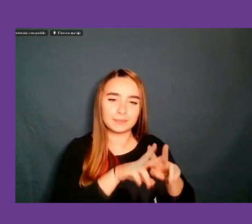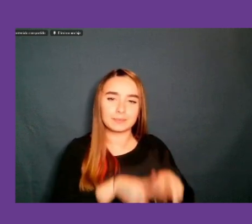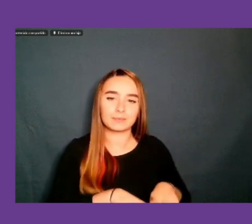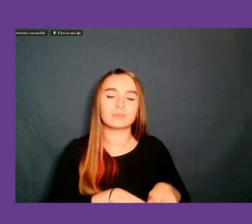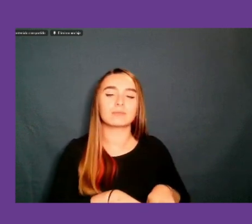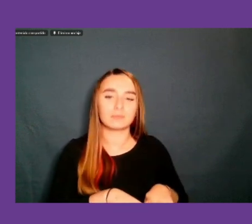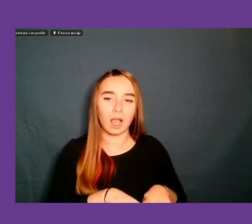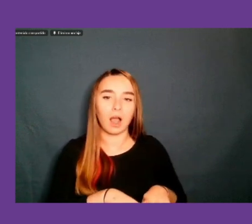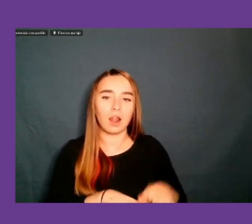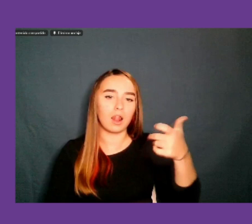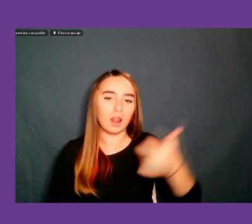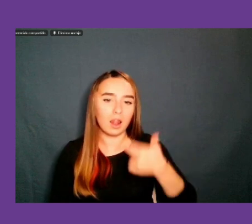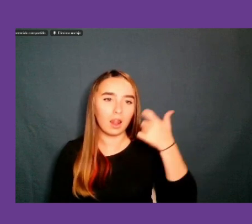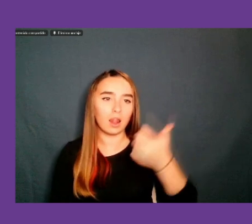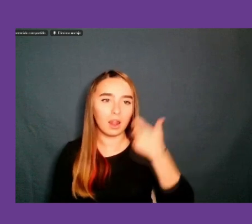still charging. So